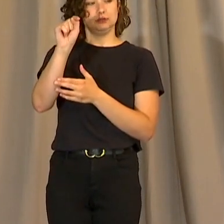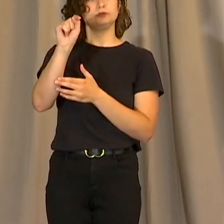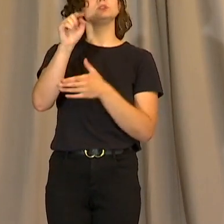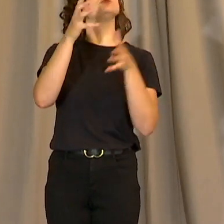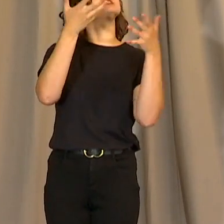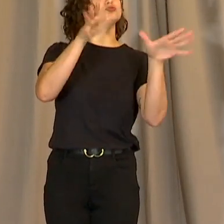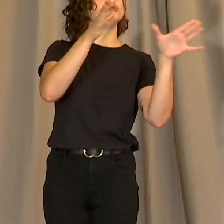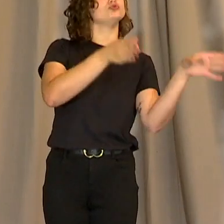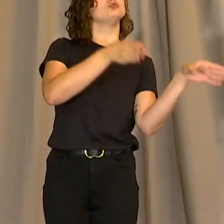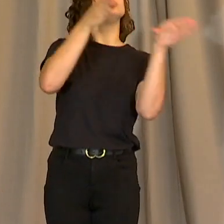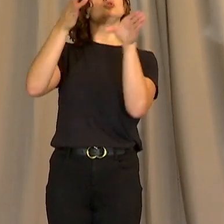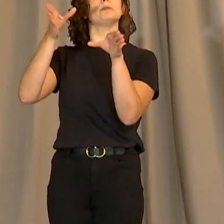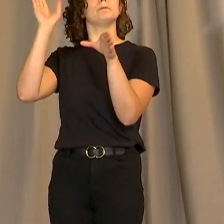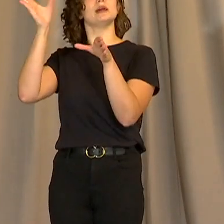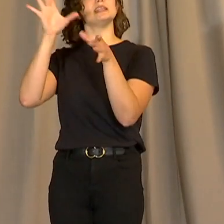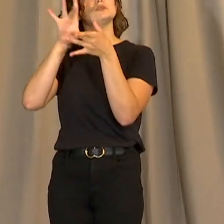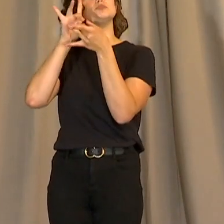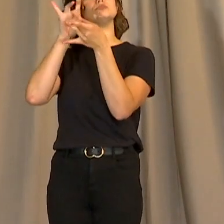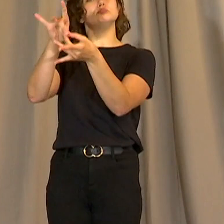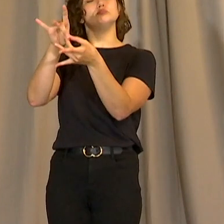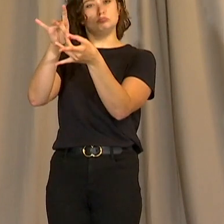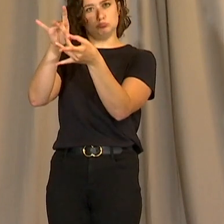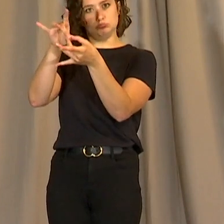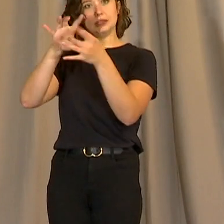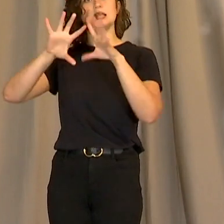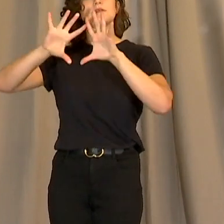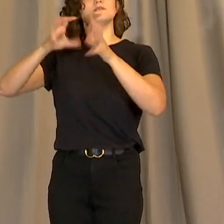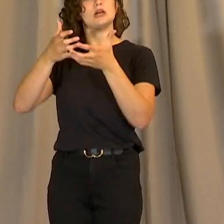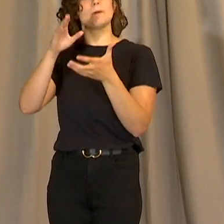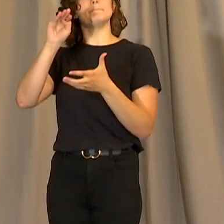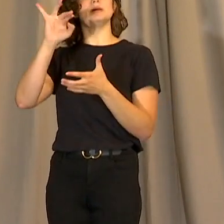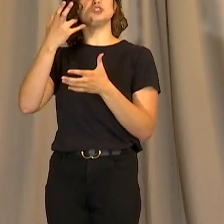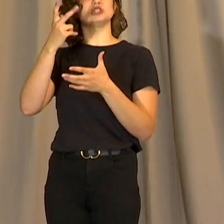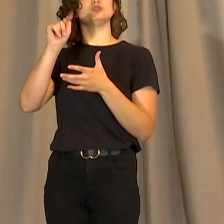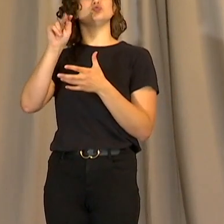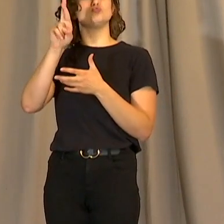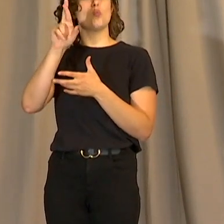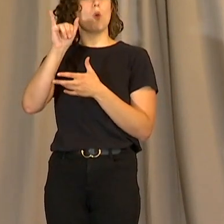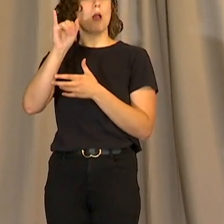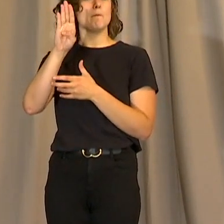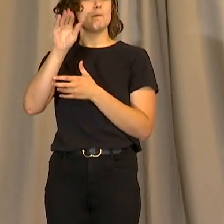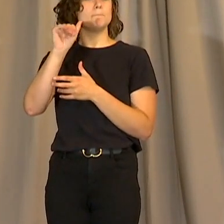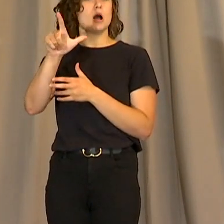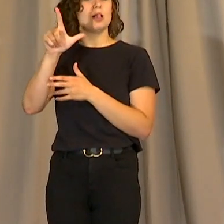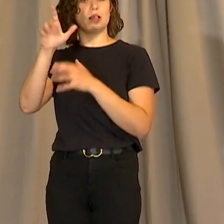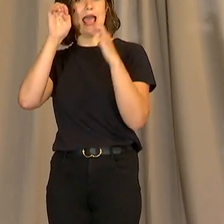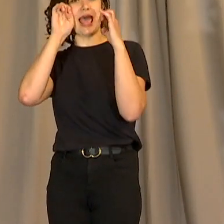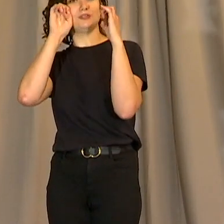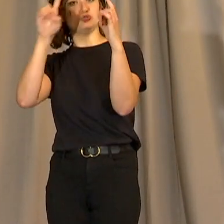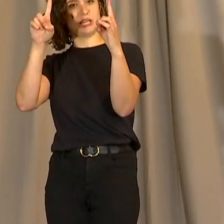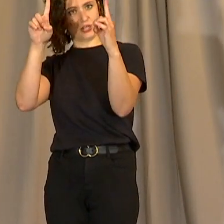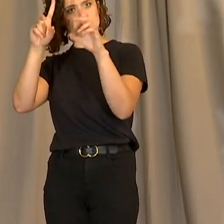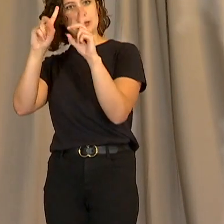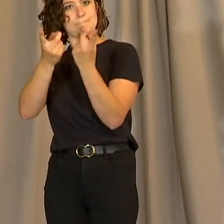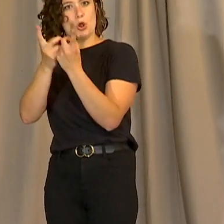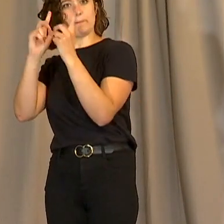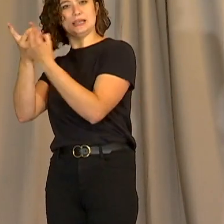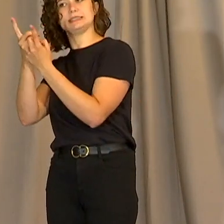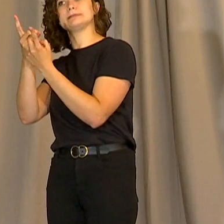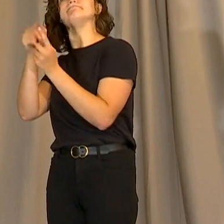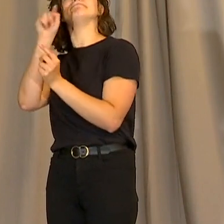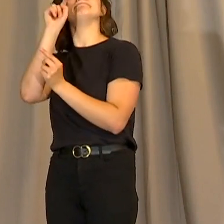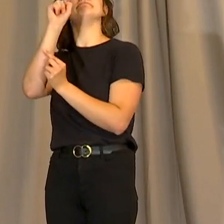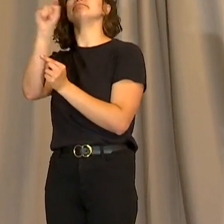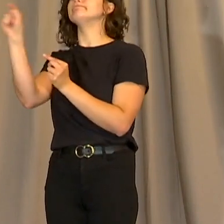the Confederation of Michigan Tribal Education Departments, and they presented